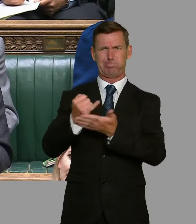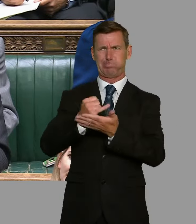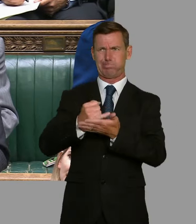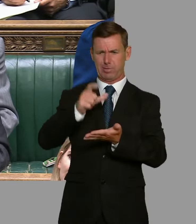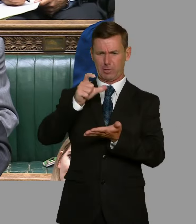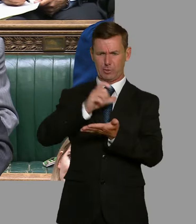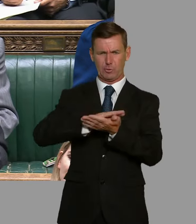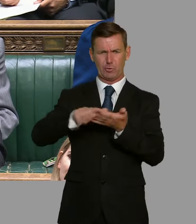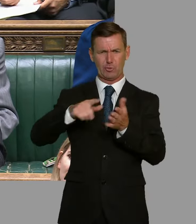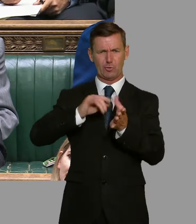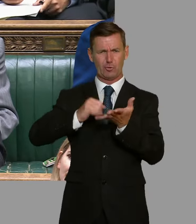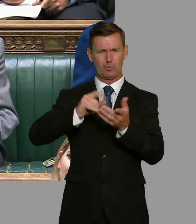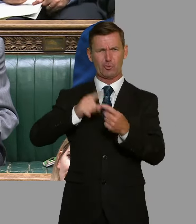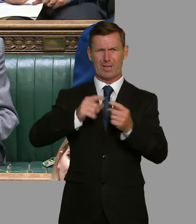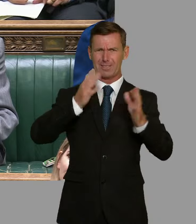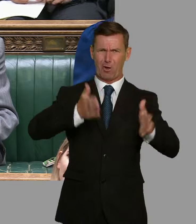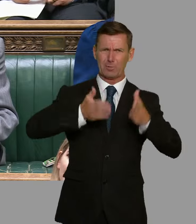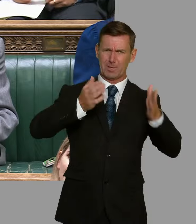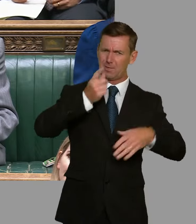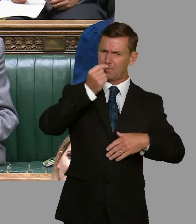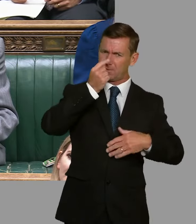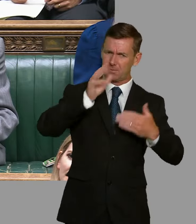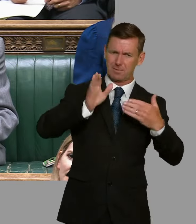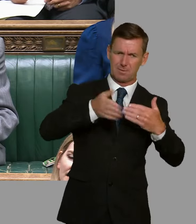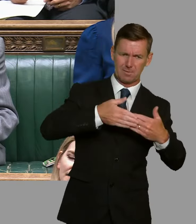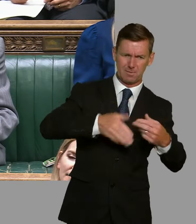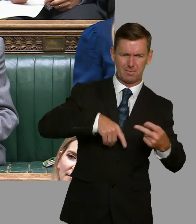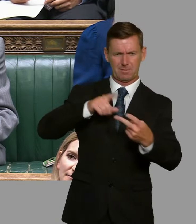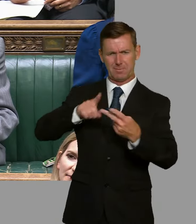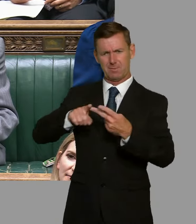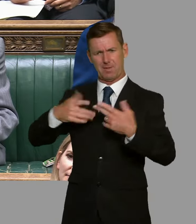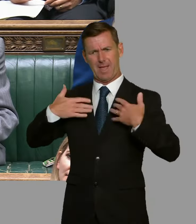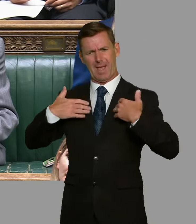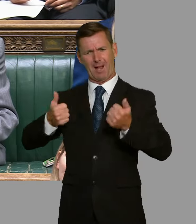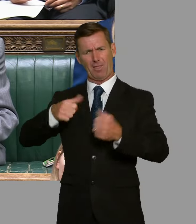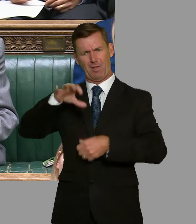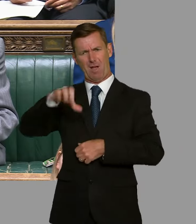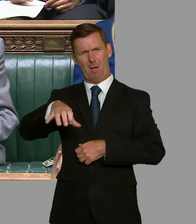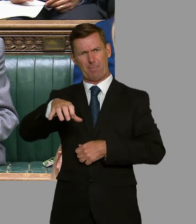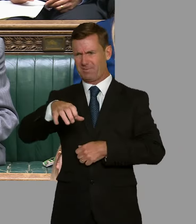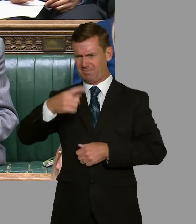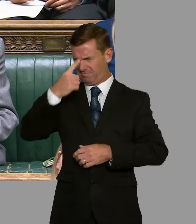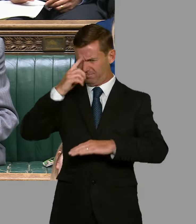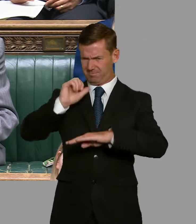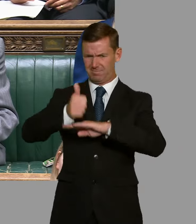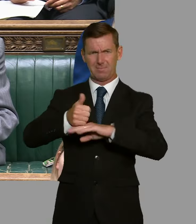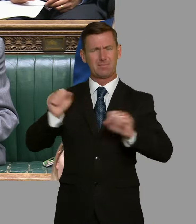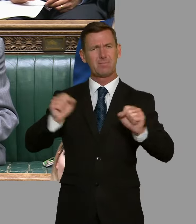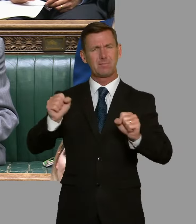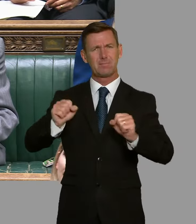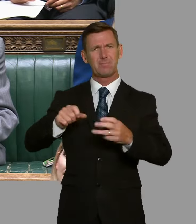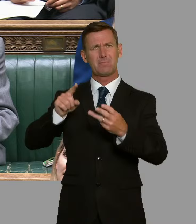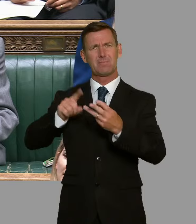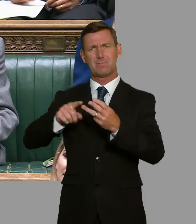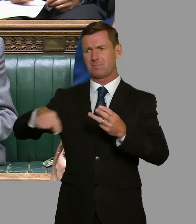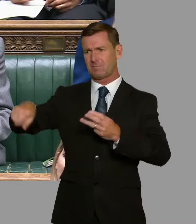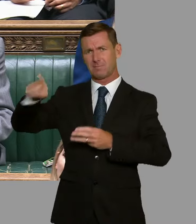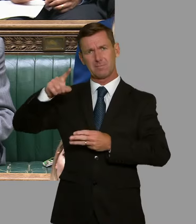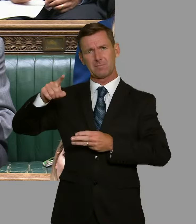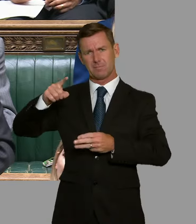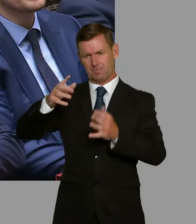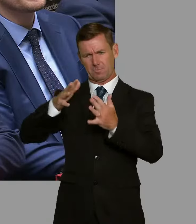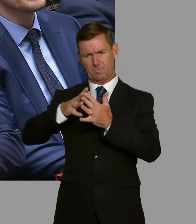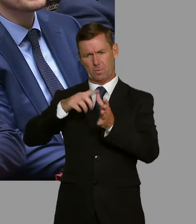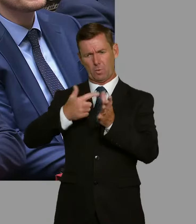arrived, and in Haslemere this week we've learnt that inpatient wards are being closed because of a lack of GP cover. The Prime